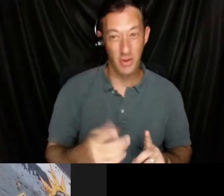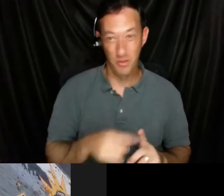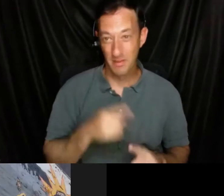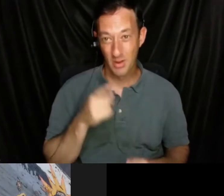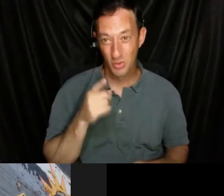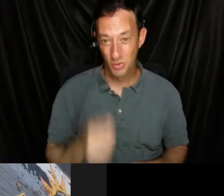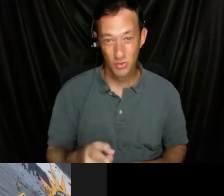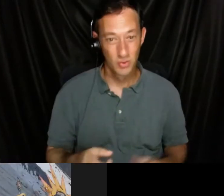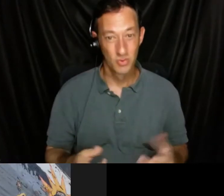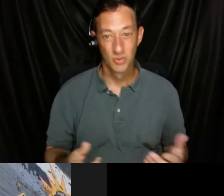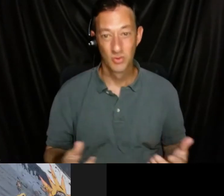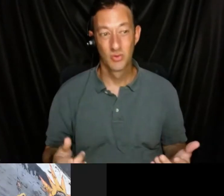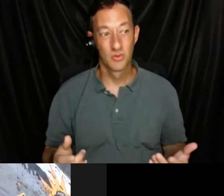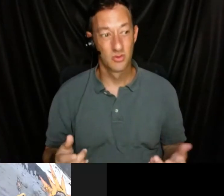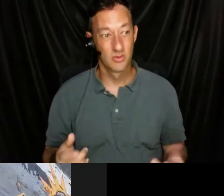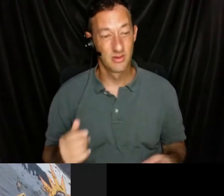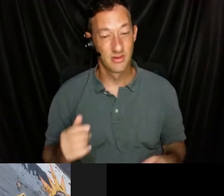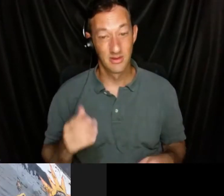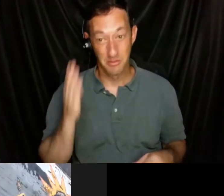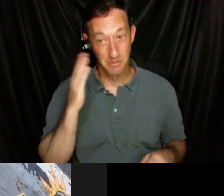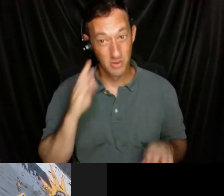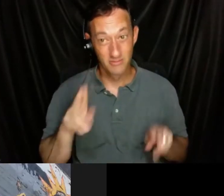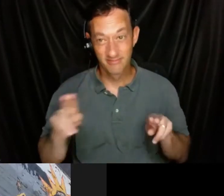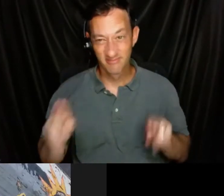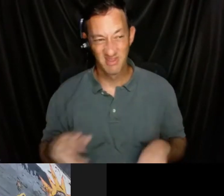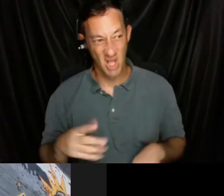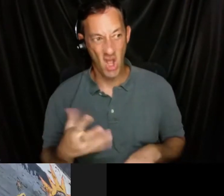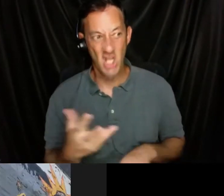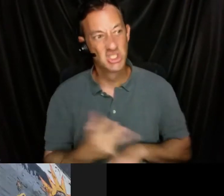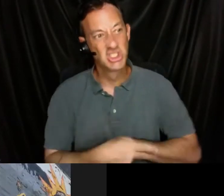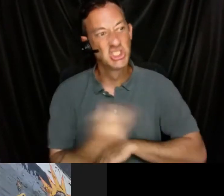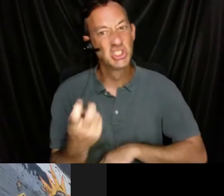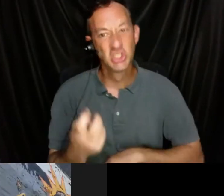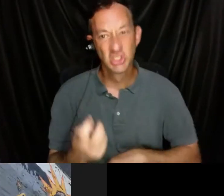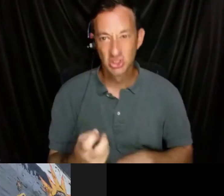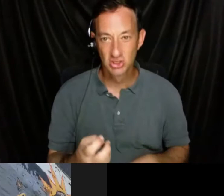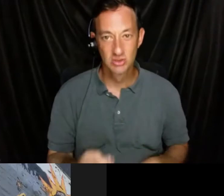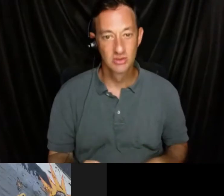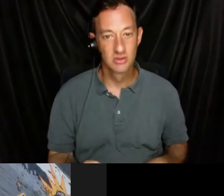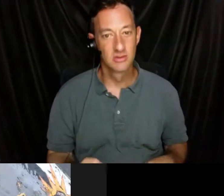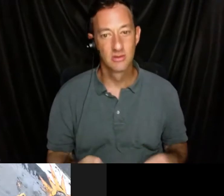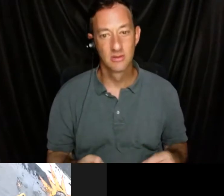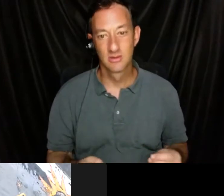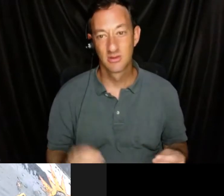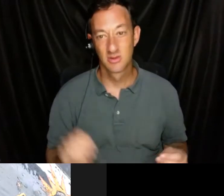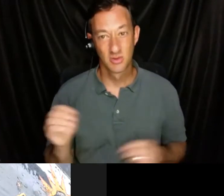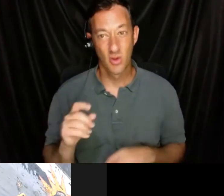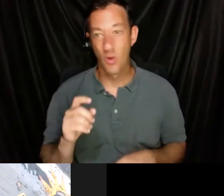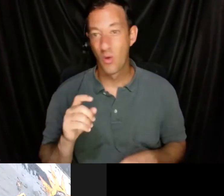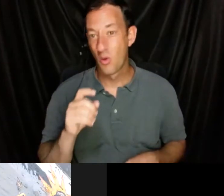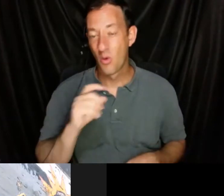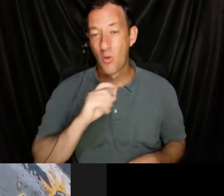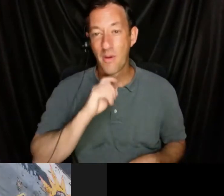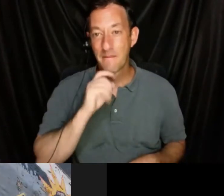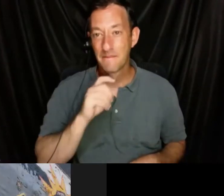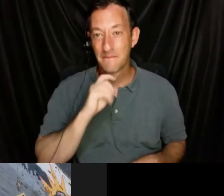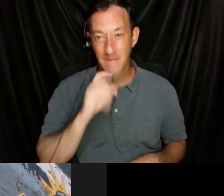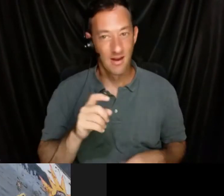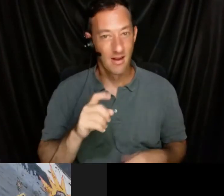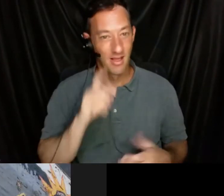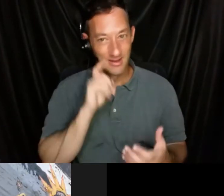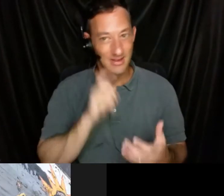a person that's in a bed that's next to you will steal from you. There are no metal detectors in these shelters. So